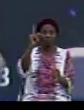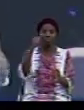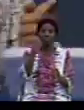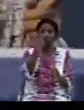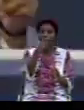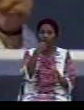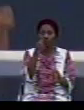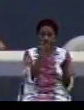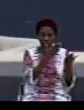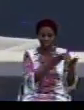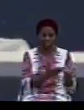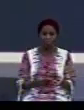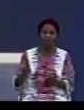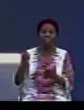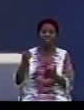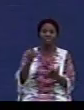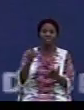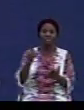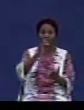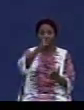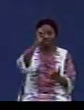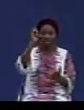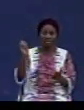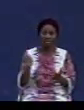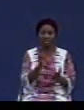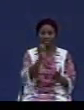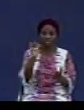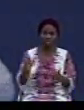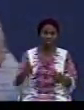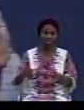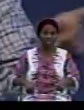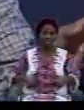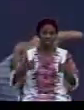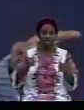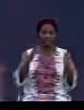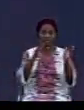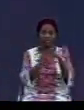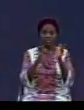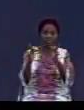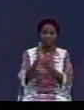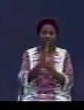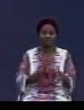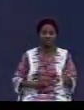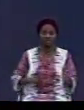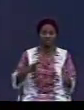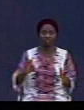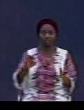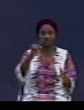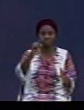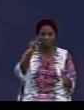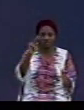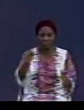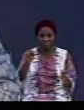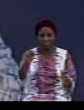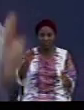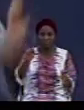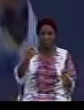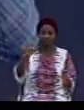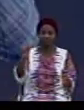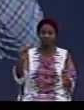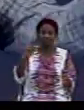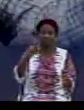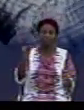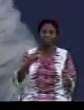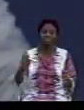eternal life, the Jesus Christ of Nazareth, who died for you and he rose again.